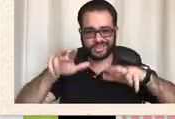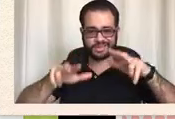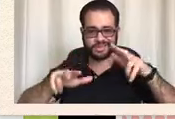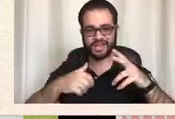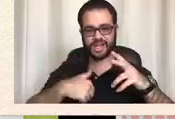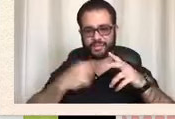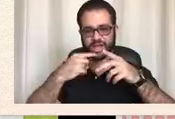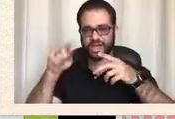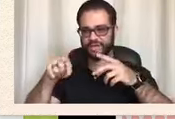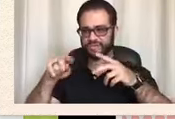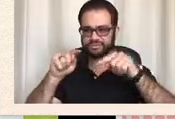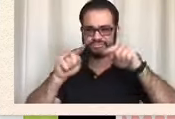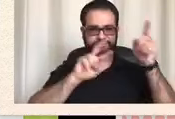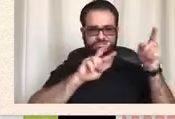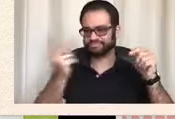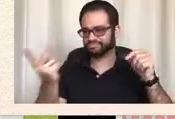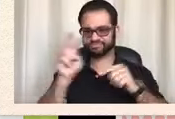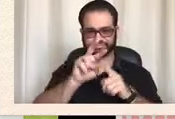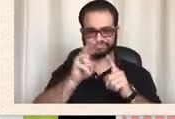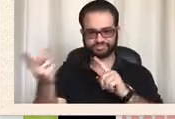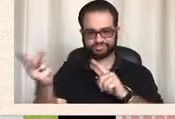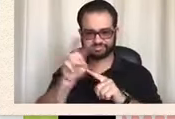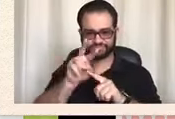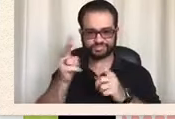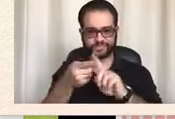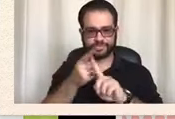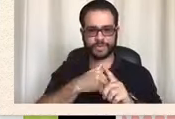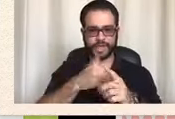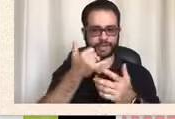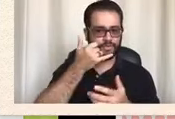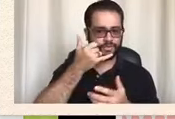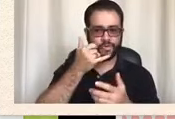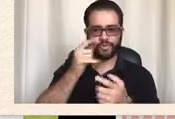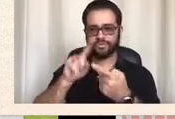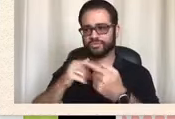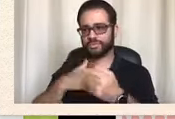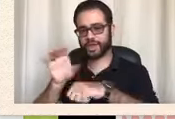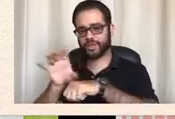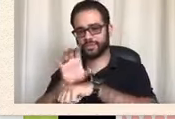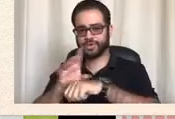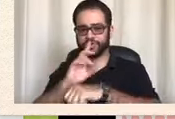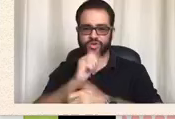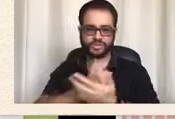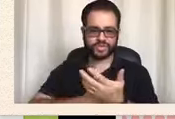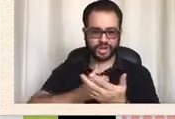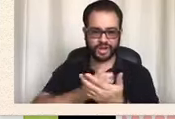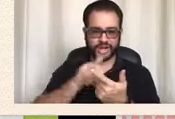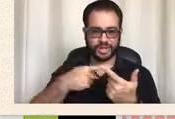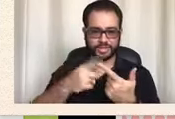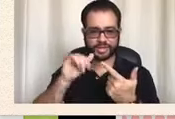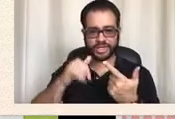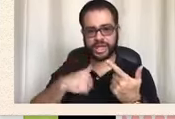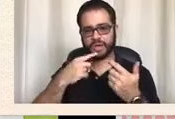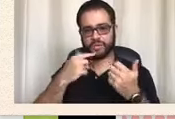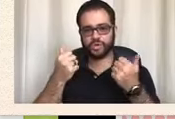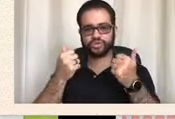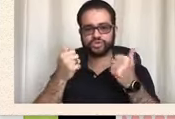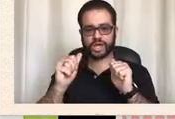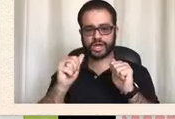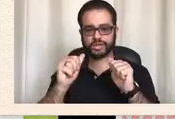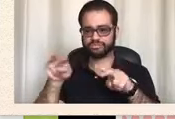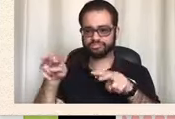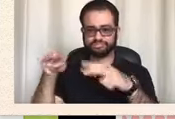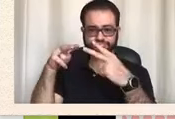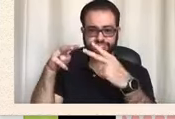and forth from my computer to my phone, so I apologize for that. I'll be trying to make as much eye contact as